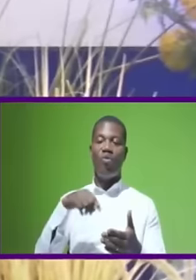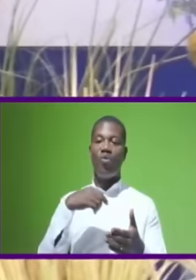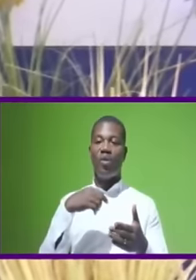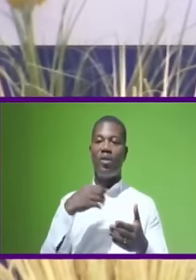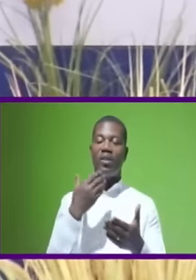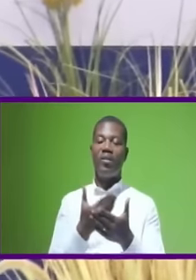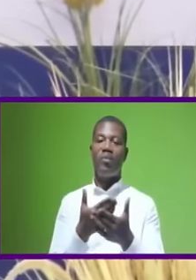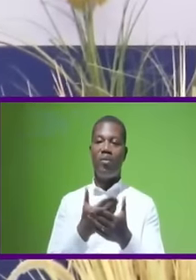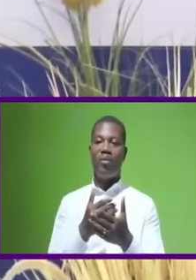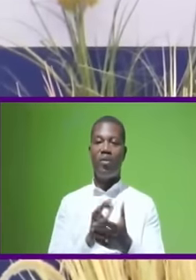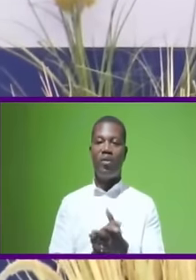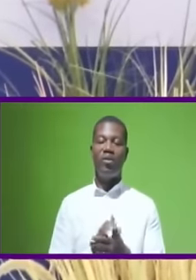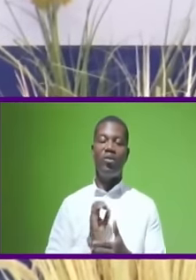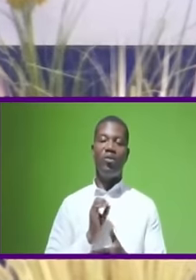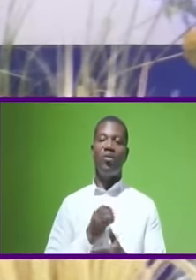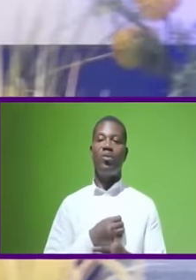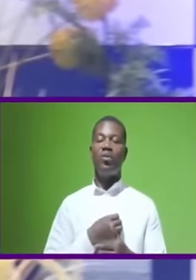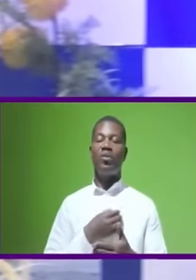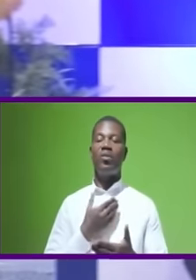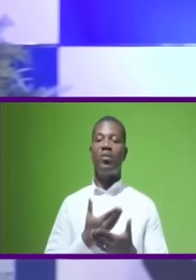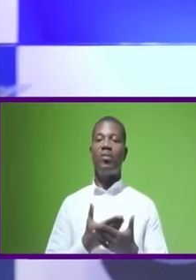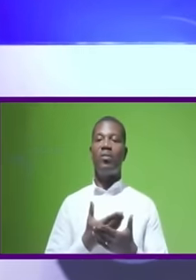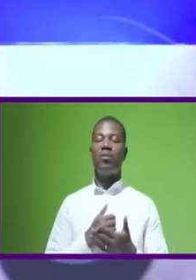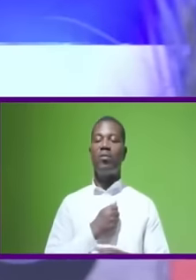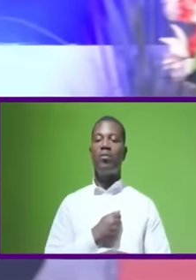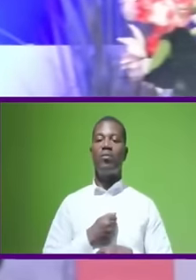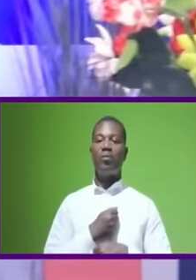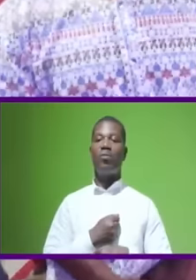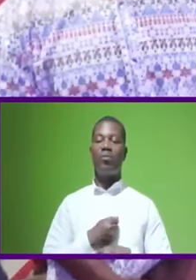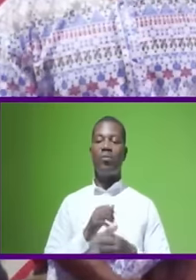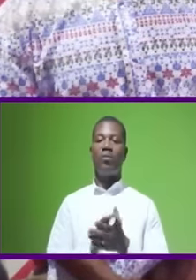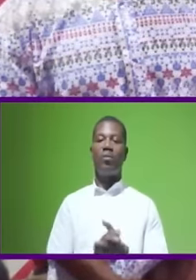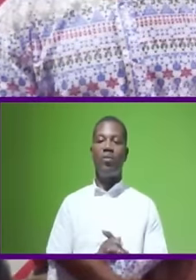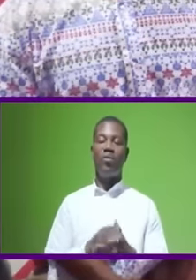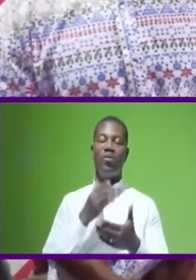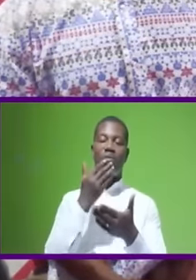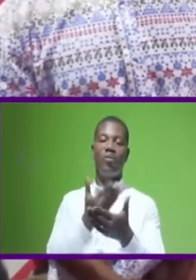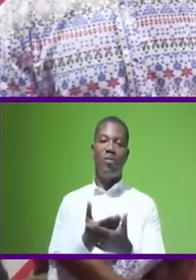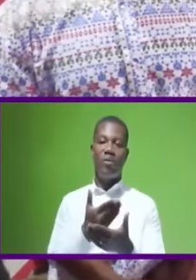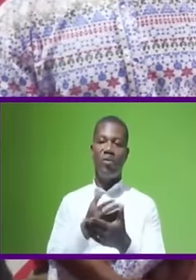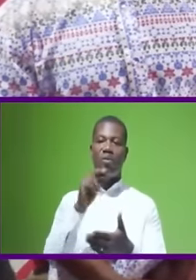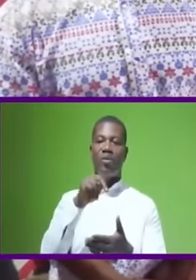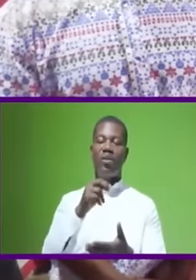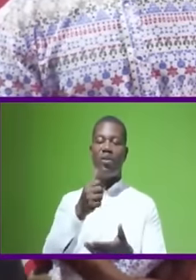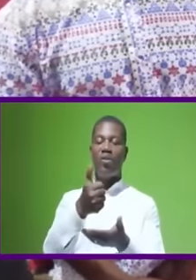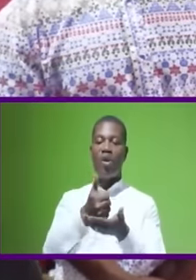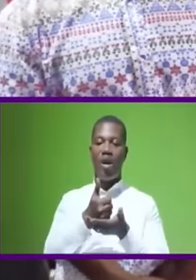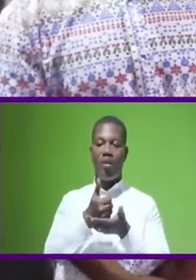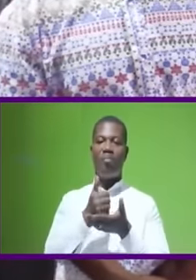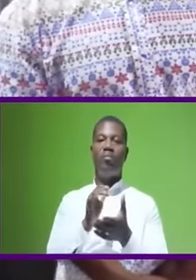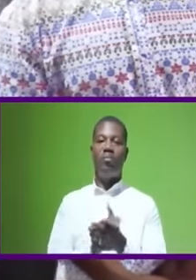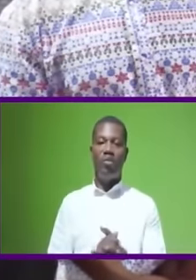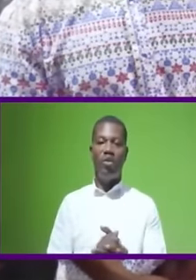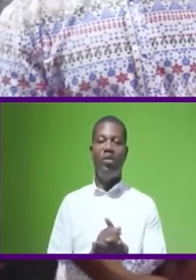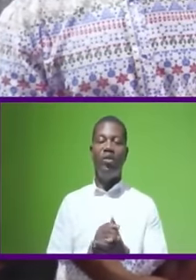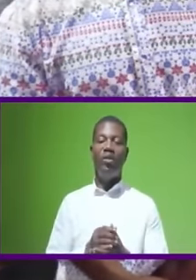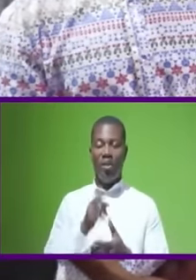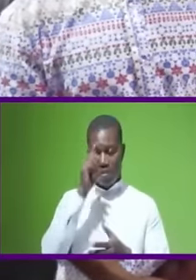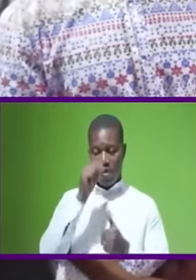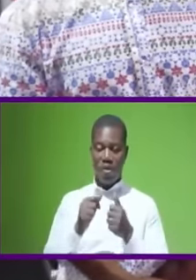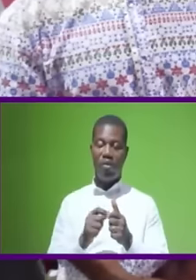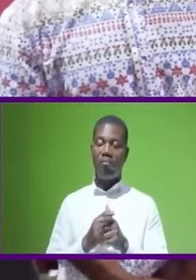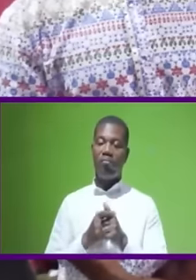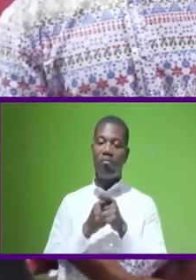no. Your patchel. Yes, no. Yes, no more. And into your janitor, and